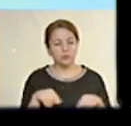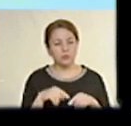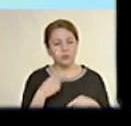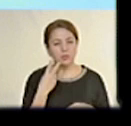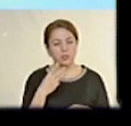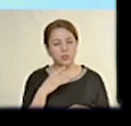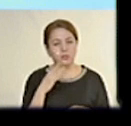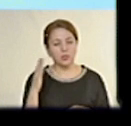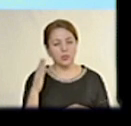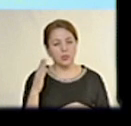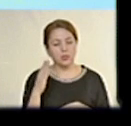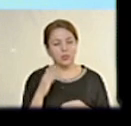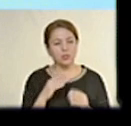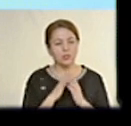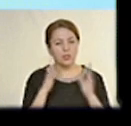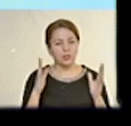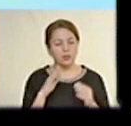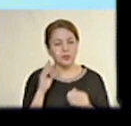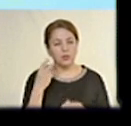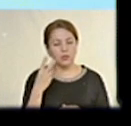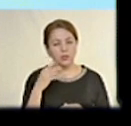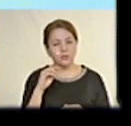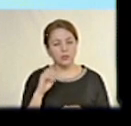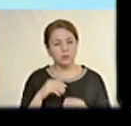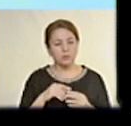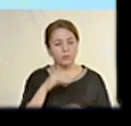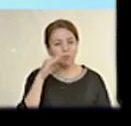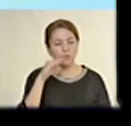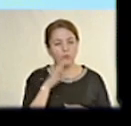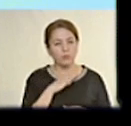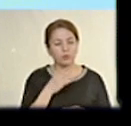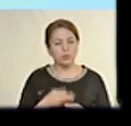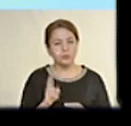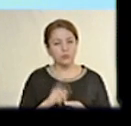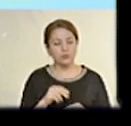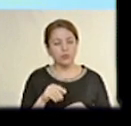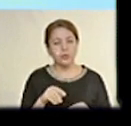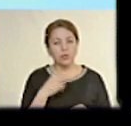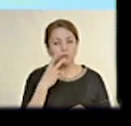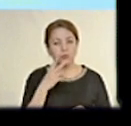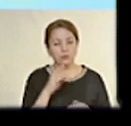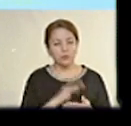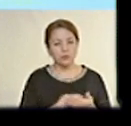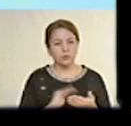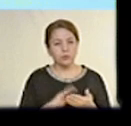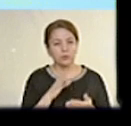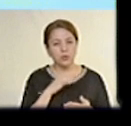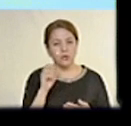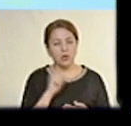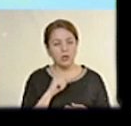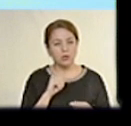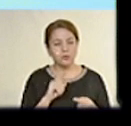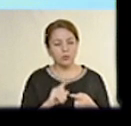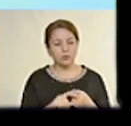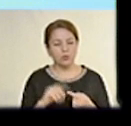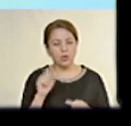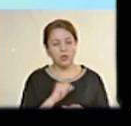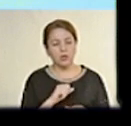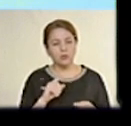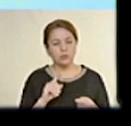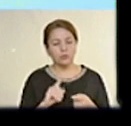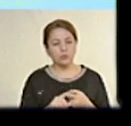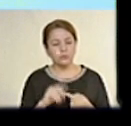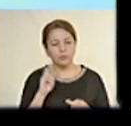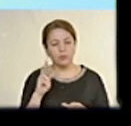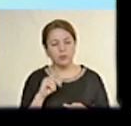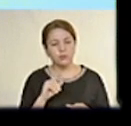eni va 2 ta bo'yi bo'lganligi uchun biz buni mana bunday ko'rinishda yozib oldik. Ya'ni A qo'shuv A qo'shuv B